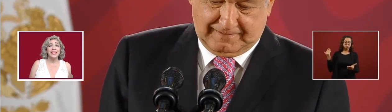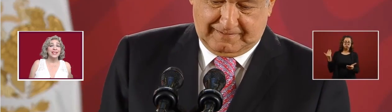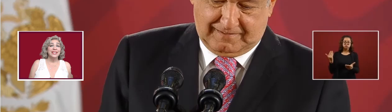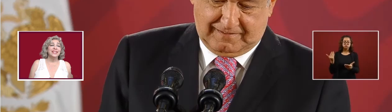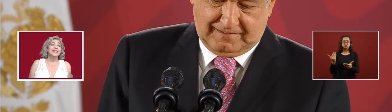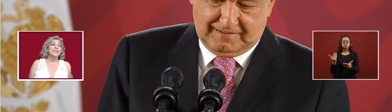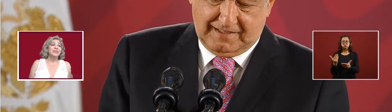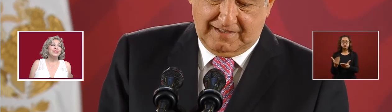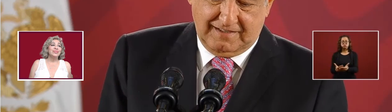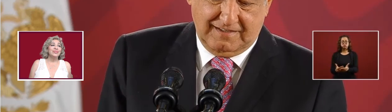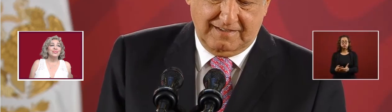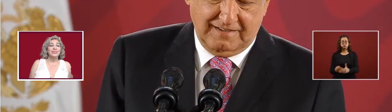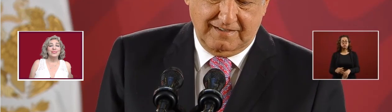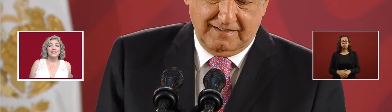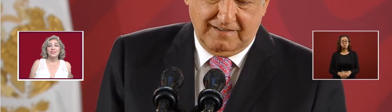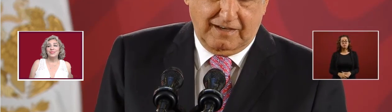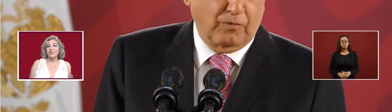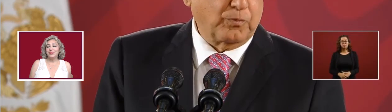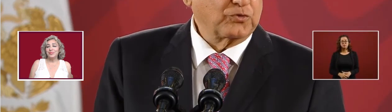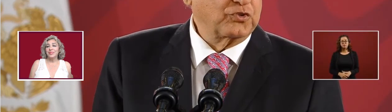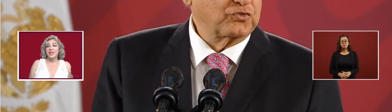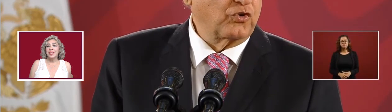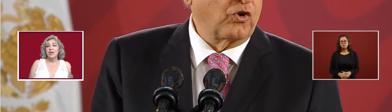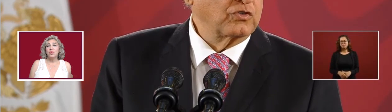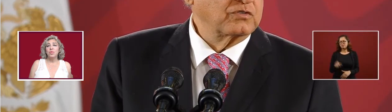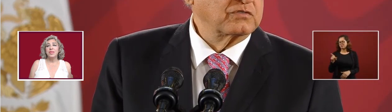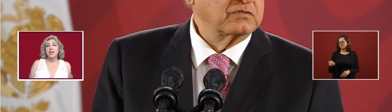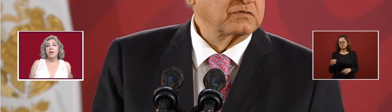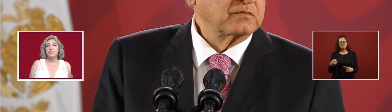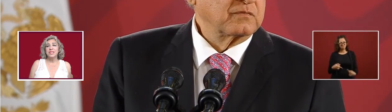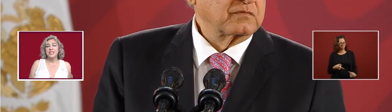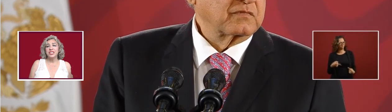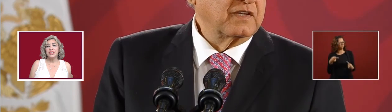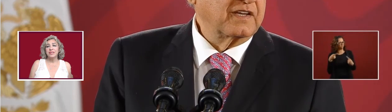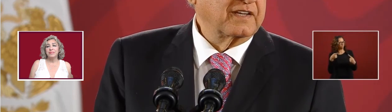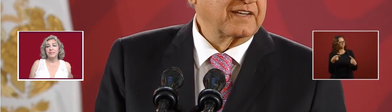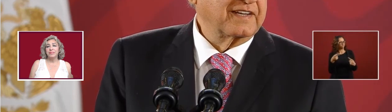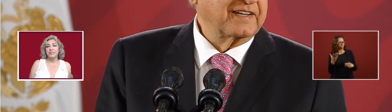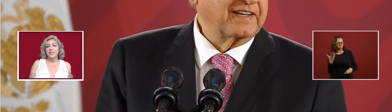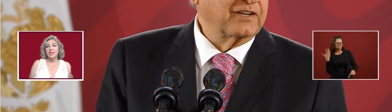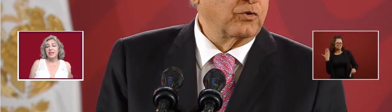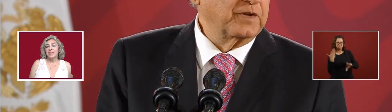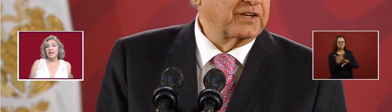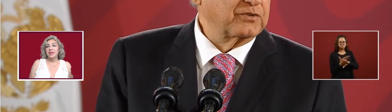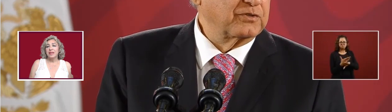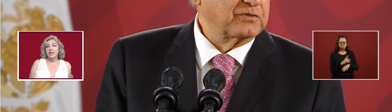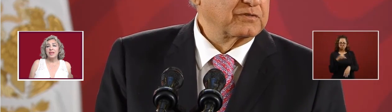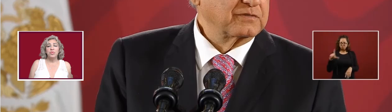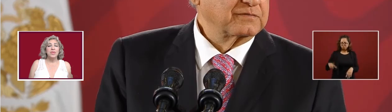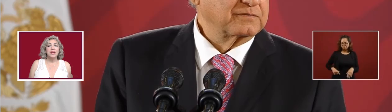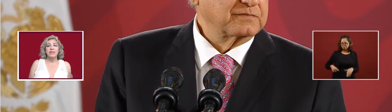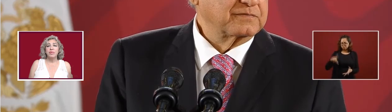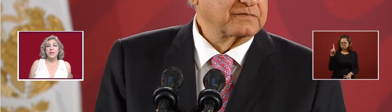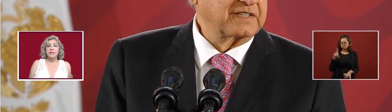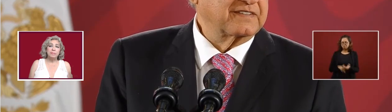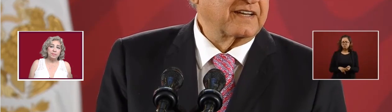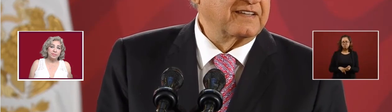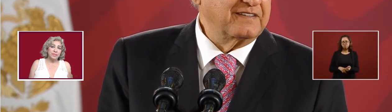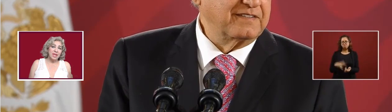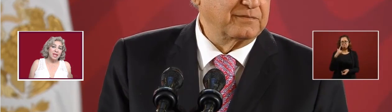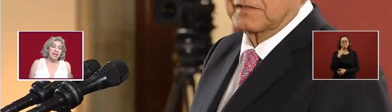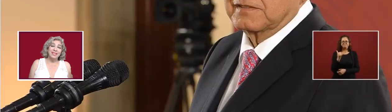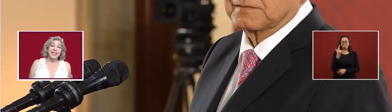with the opposition, with the government